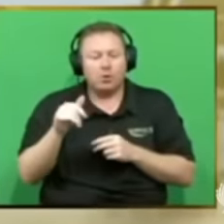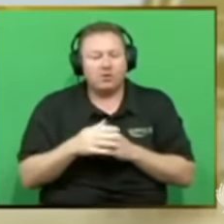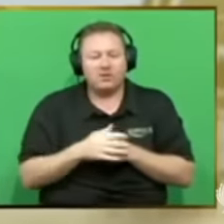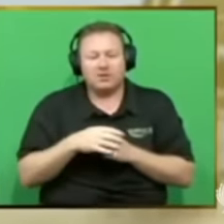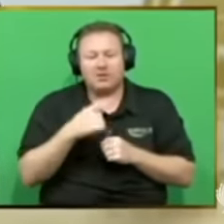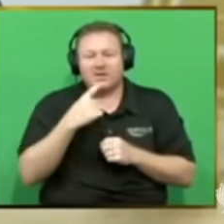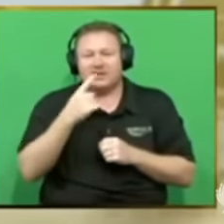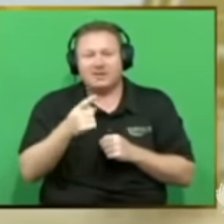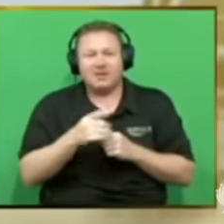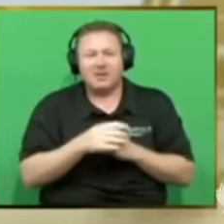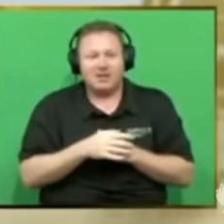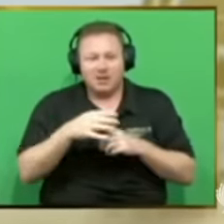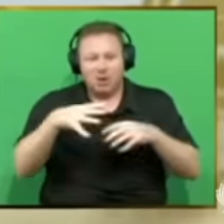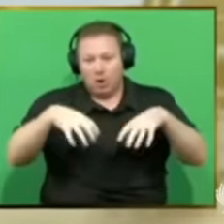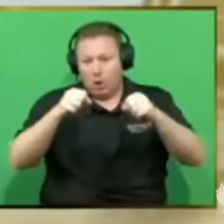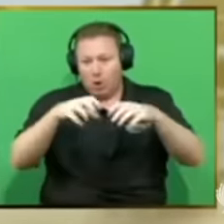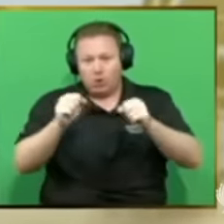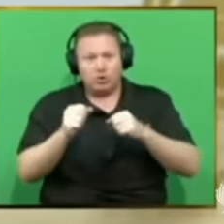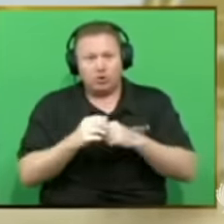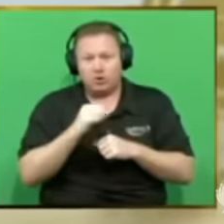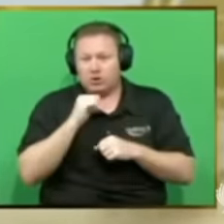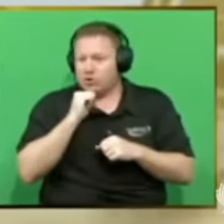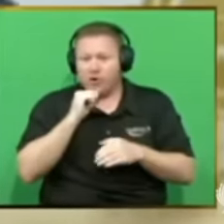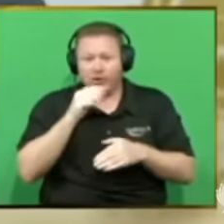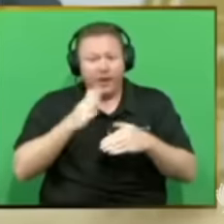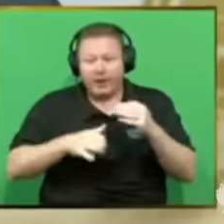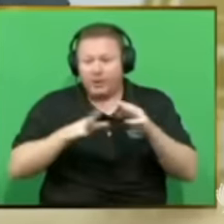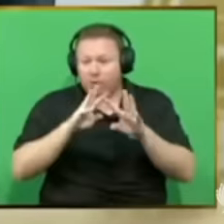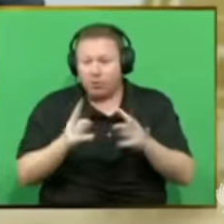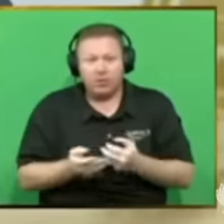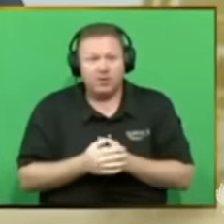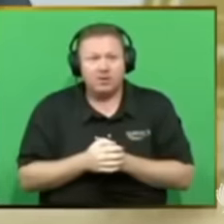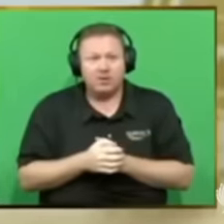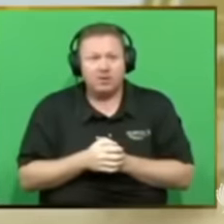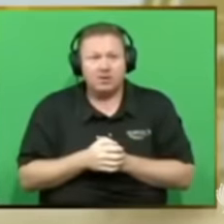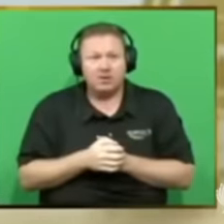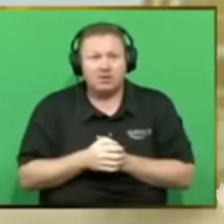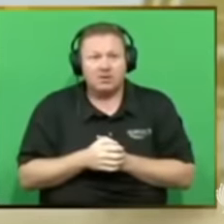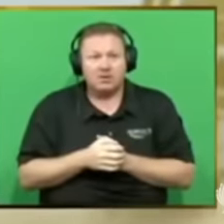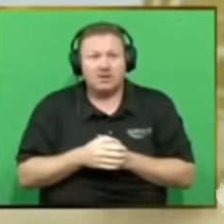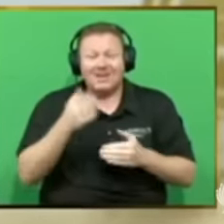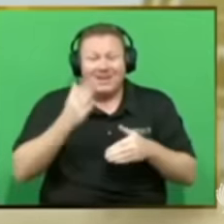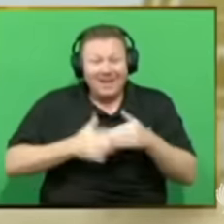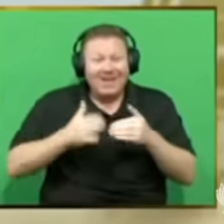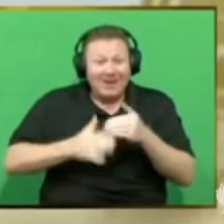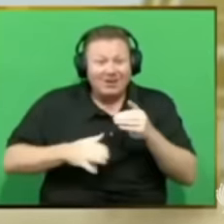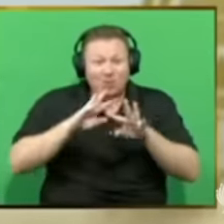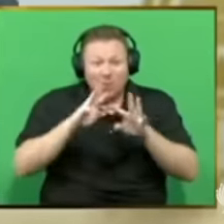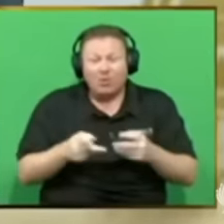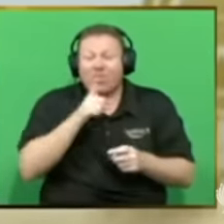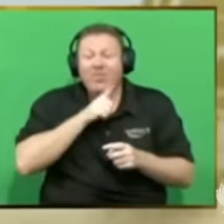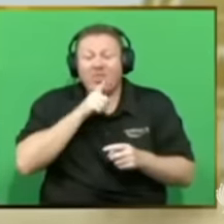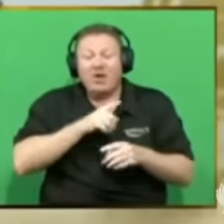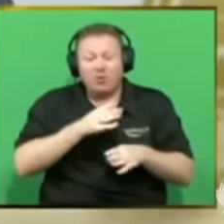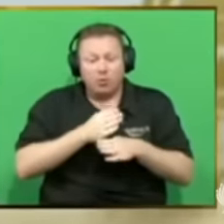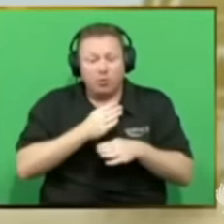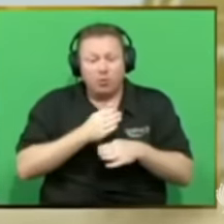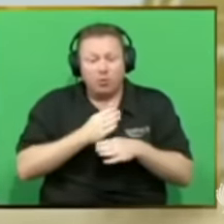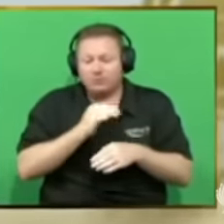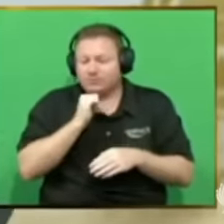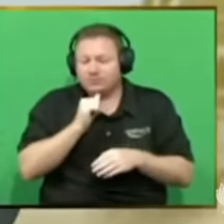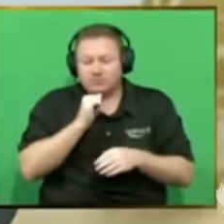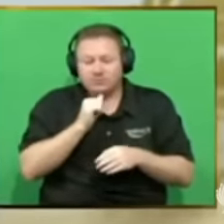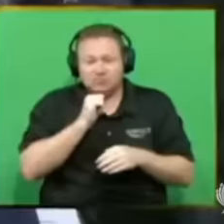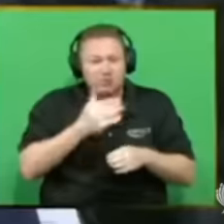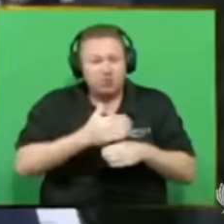here and say that load shedding is not the end of the world. Load shedding is the end of the world for thousands of workers who have been laid off because